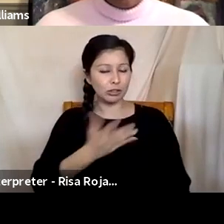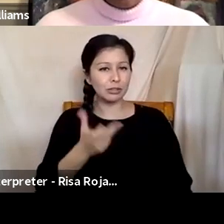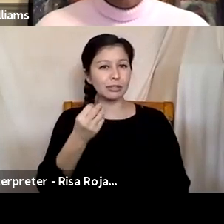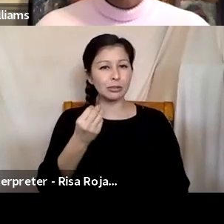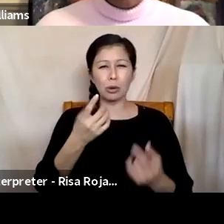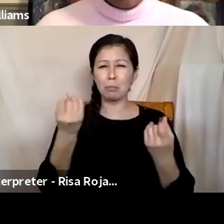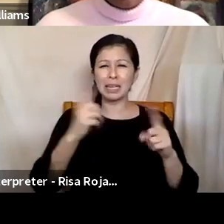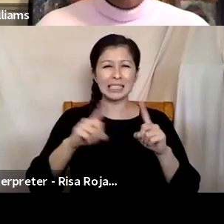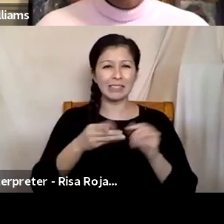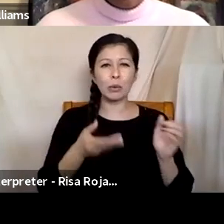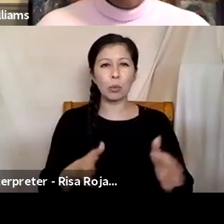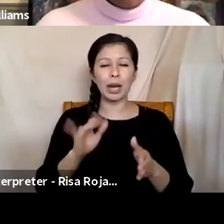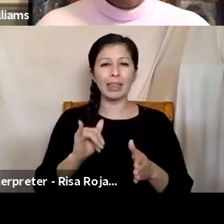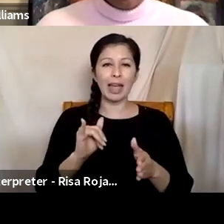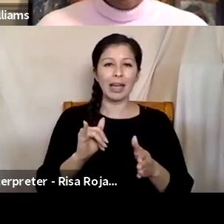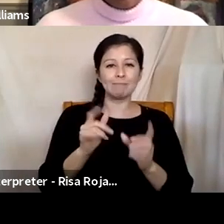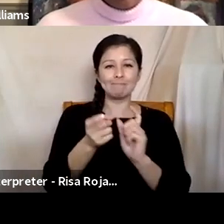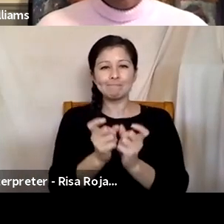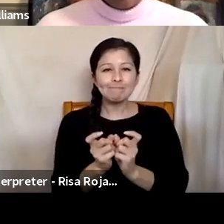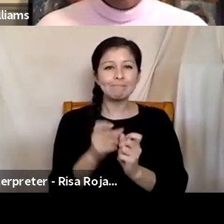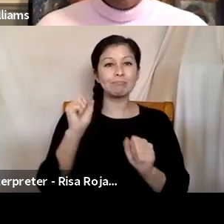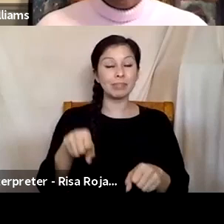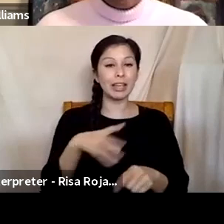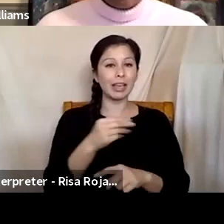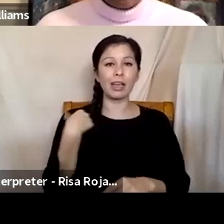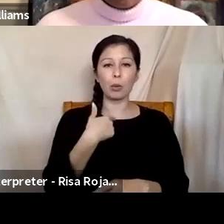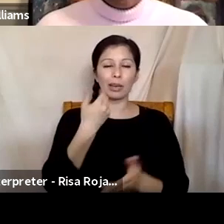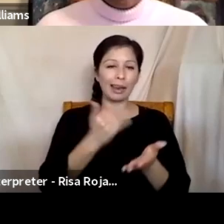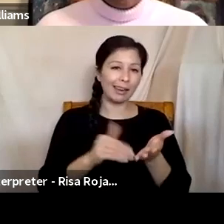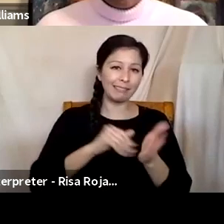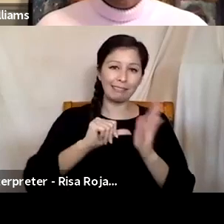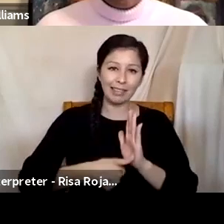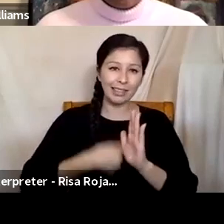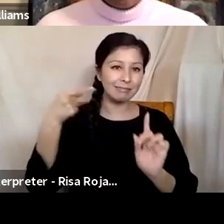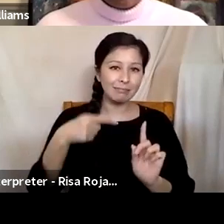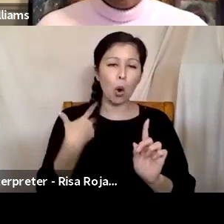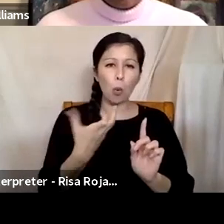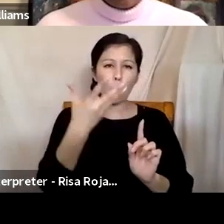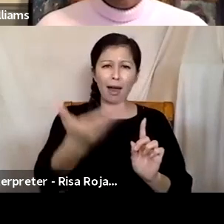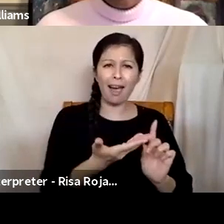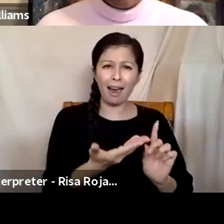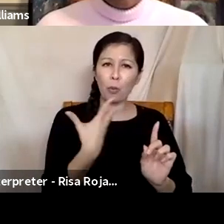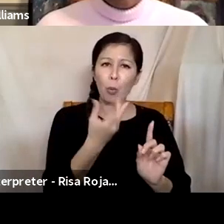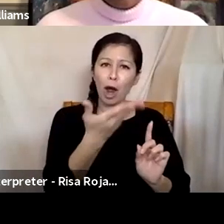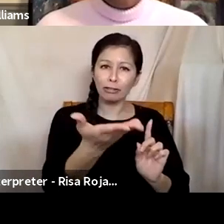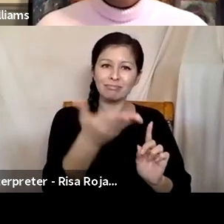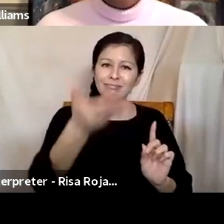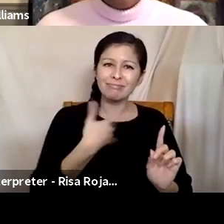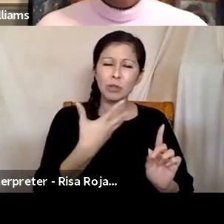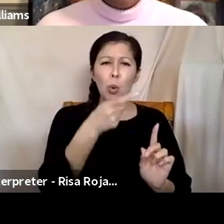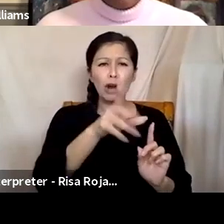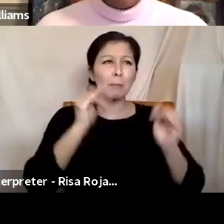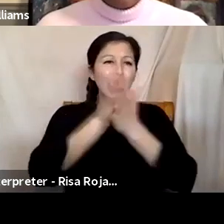all different ways of finessing it, and we'll just keep saying this over and over. We want you to get the part. We want you to be great. We